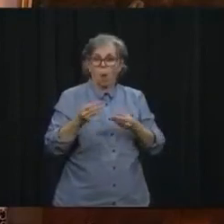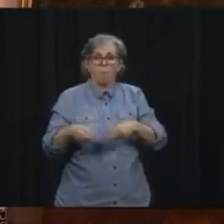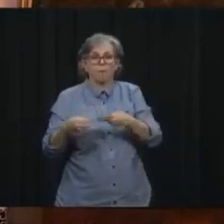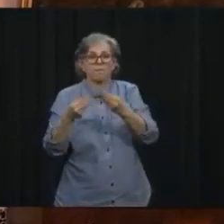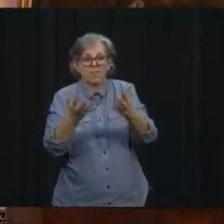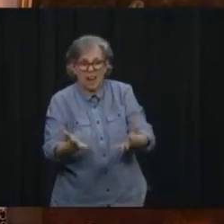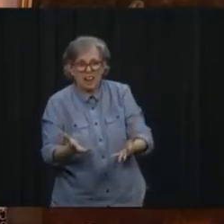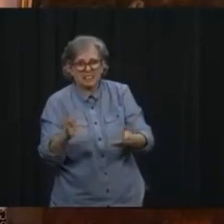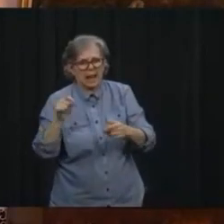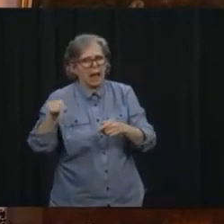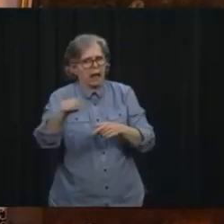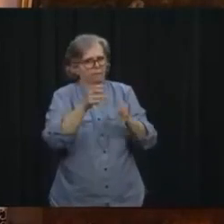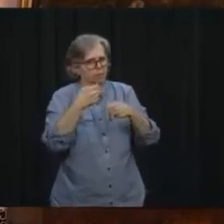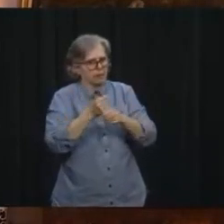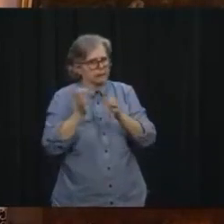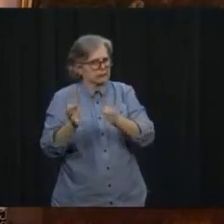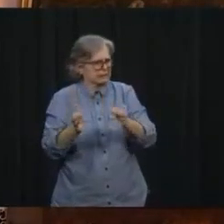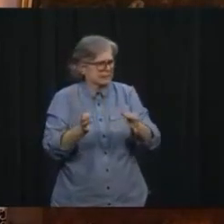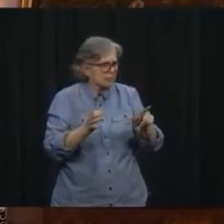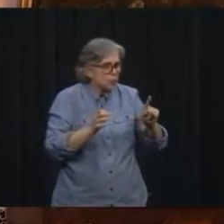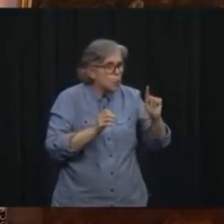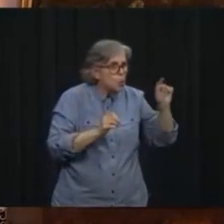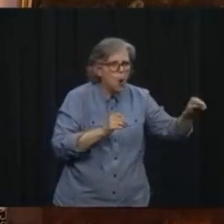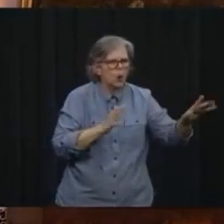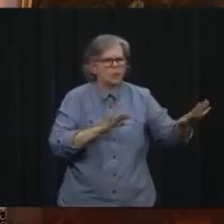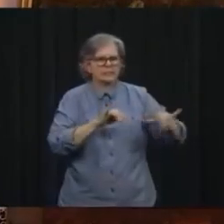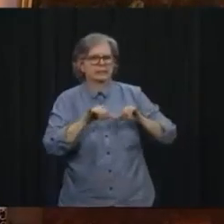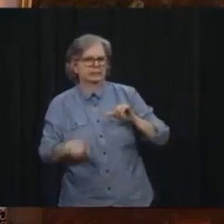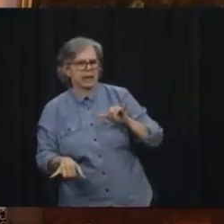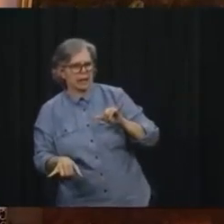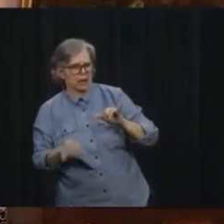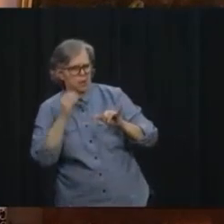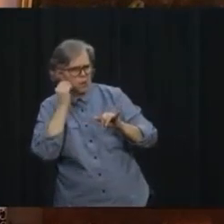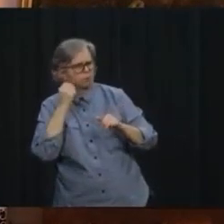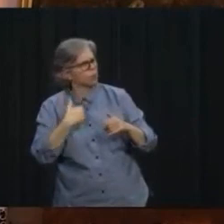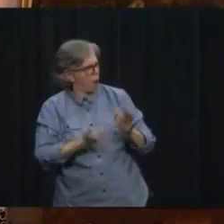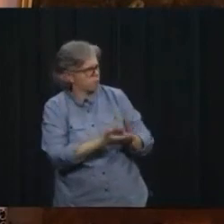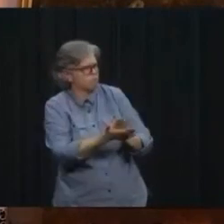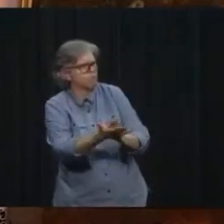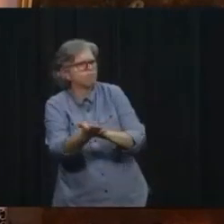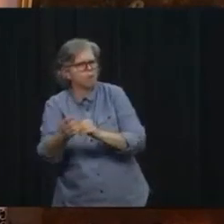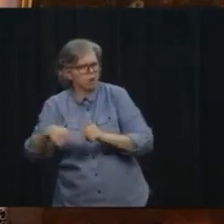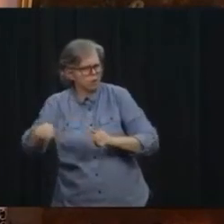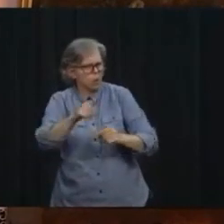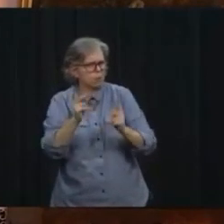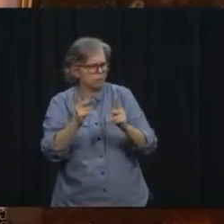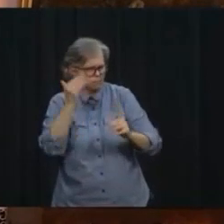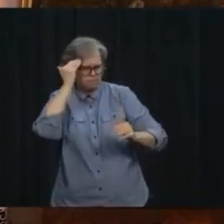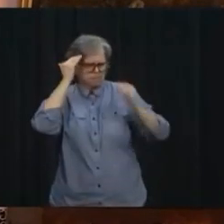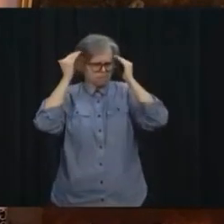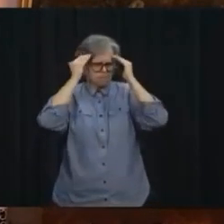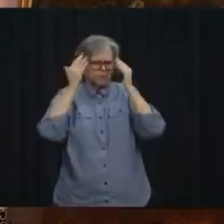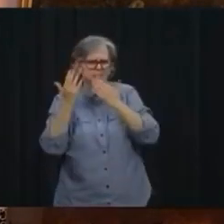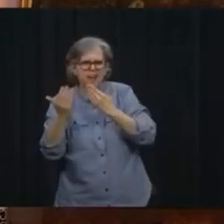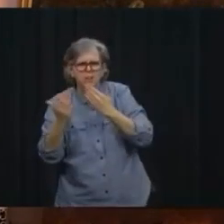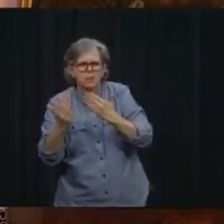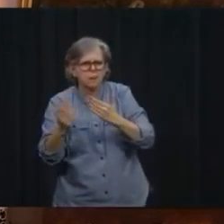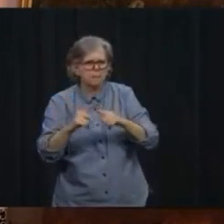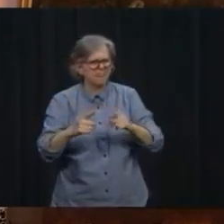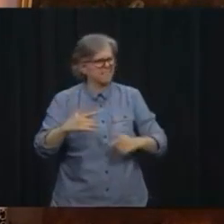Group sizes vary from as small as 4 people to as many as 100 or more. There are a large number of people with